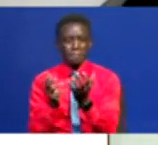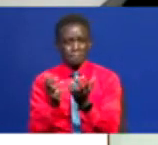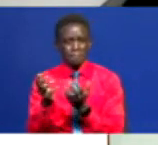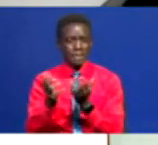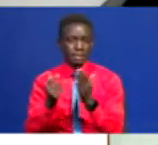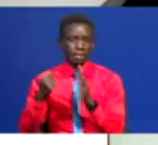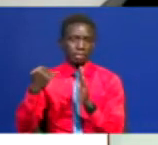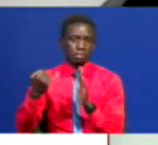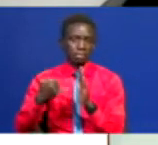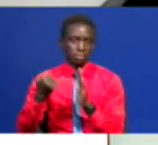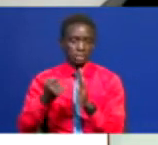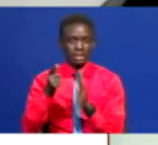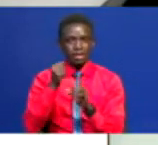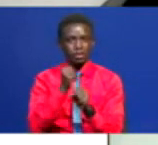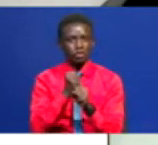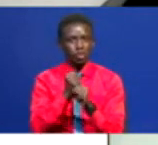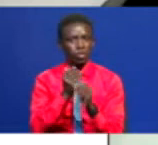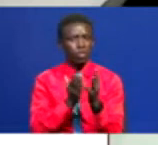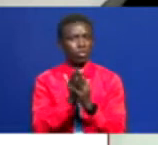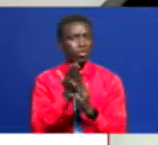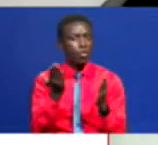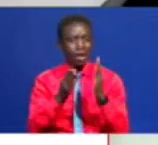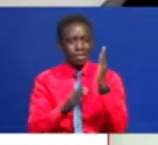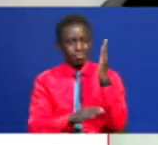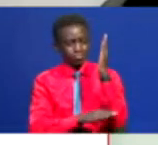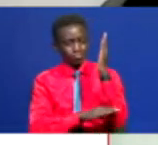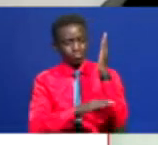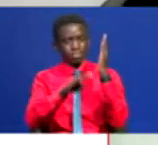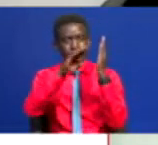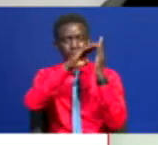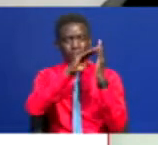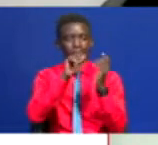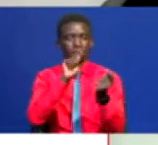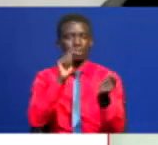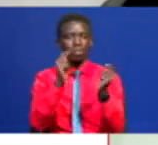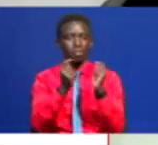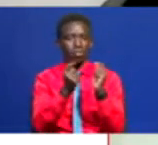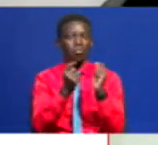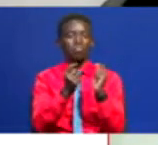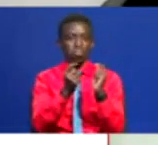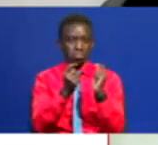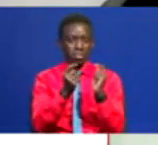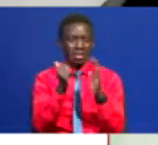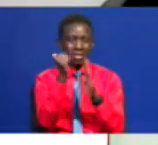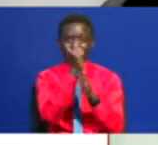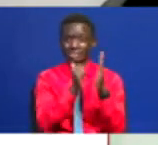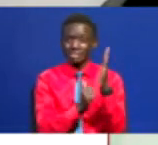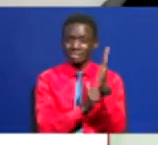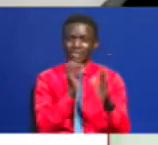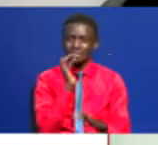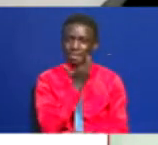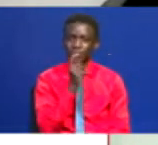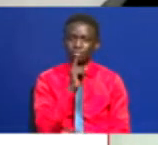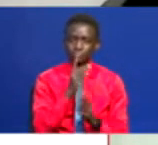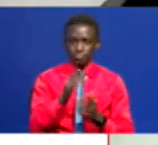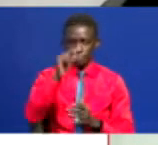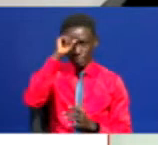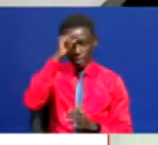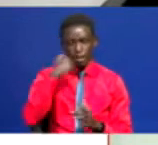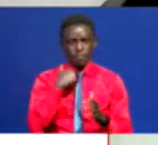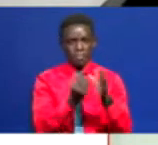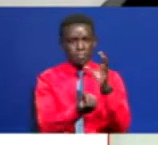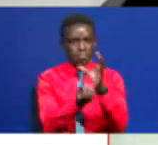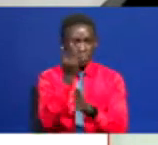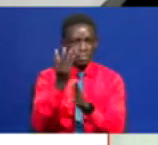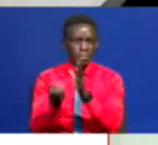tailored projects under the bottom-up economic transformation agenda. Deputy Rigathi Gachagua says the government has launched various